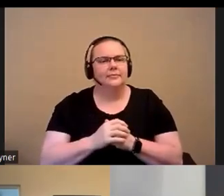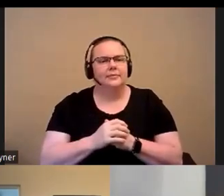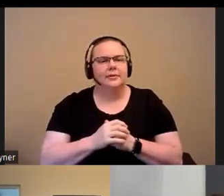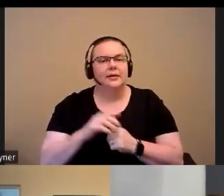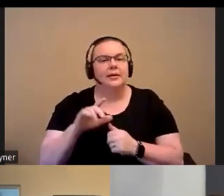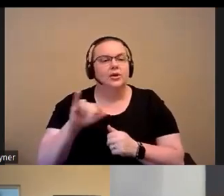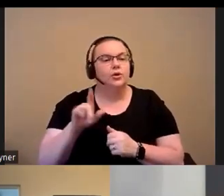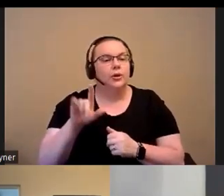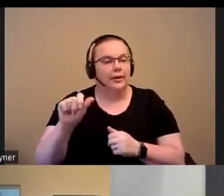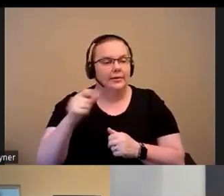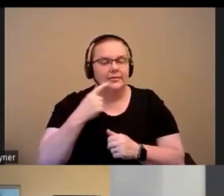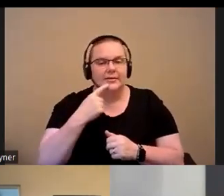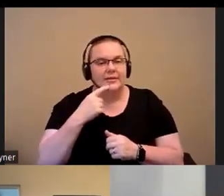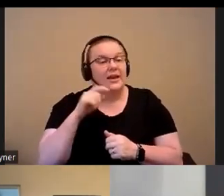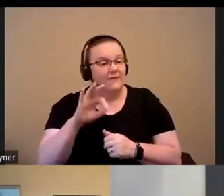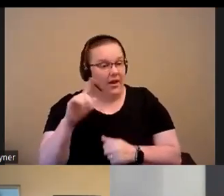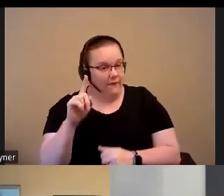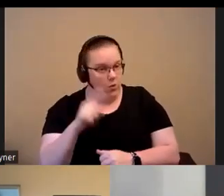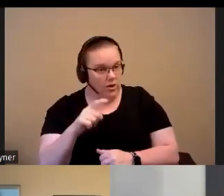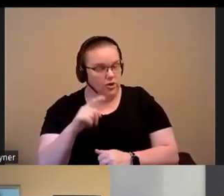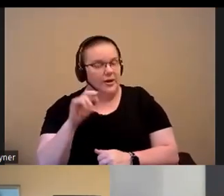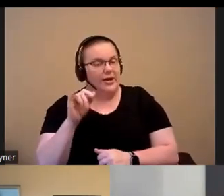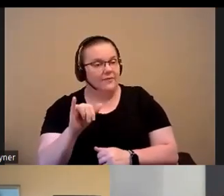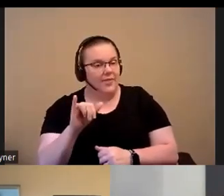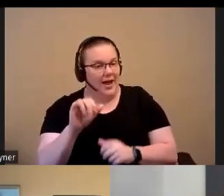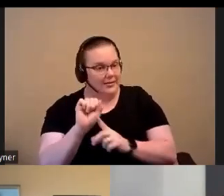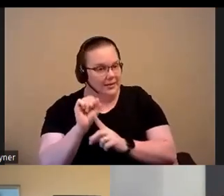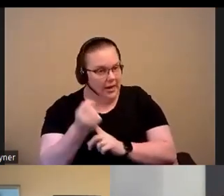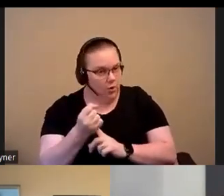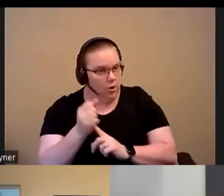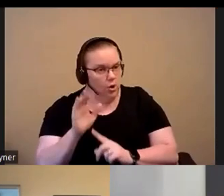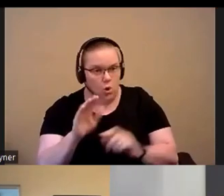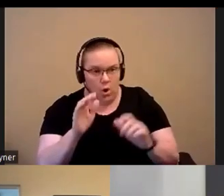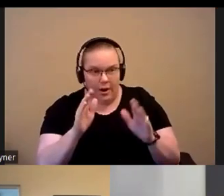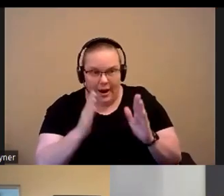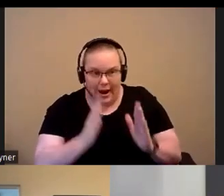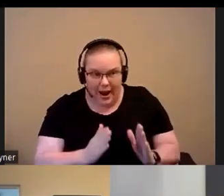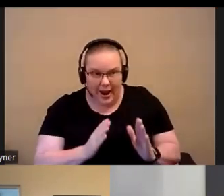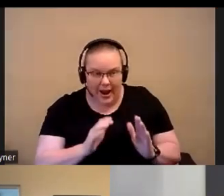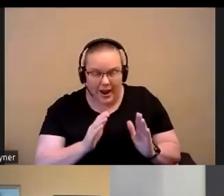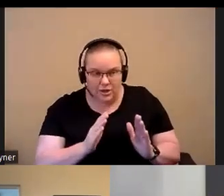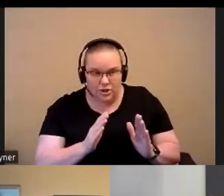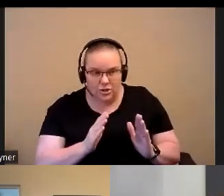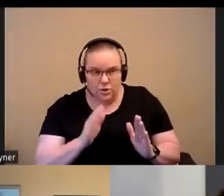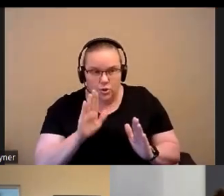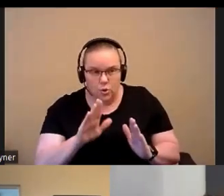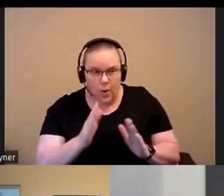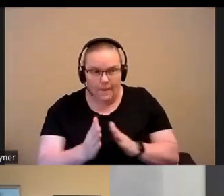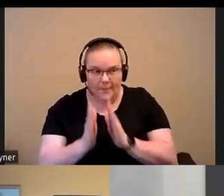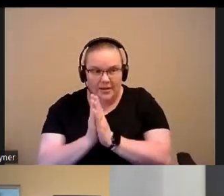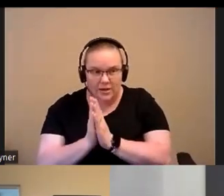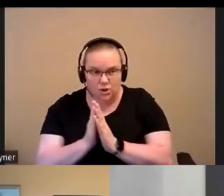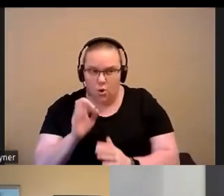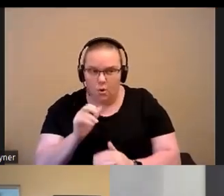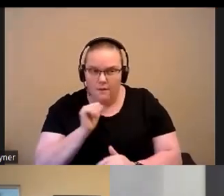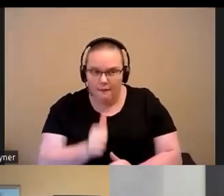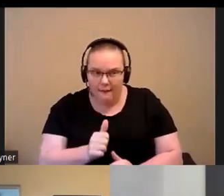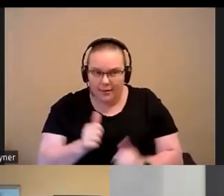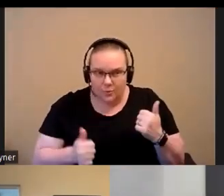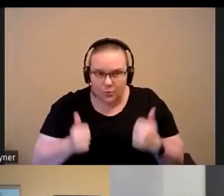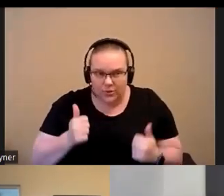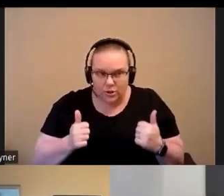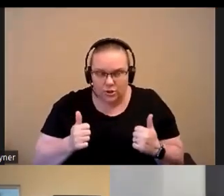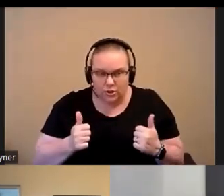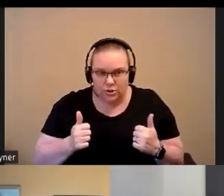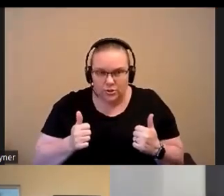like I have a question. In that scenario, is your agent your petitioner or not necessarily? So